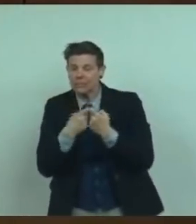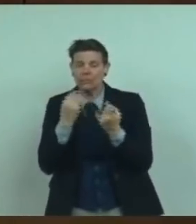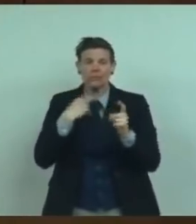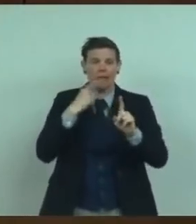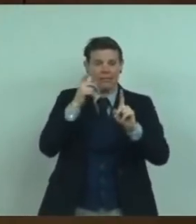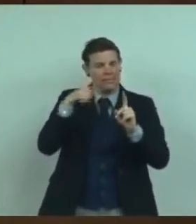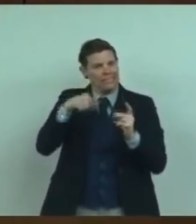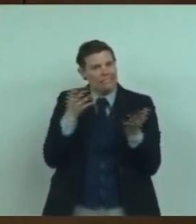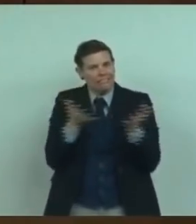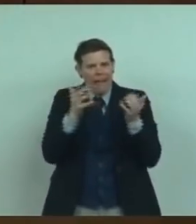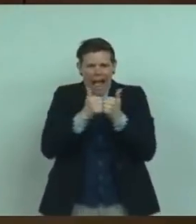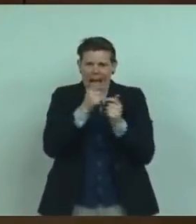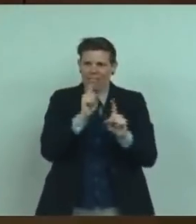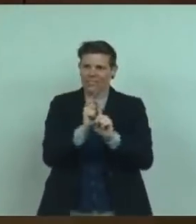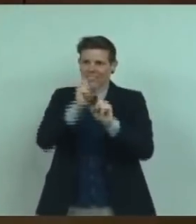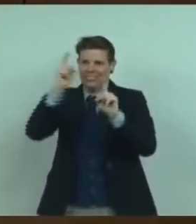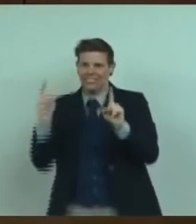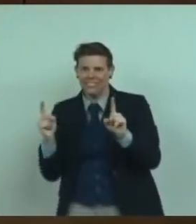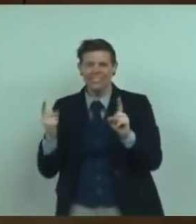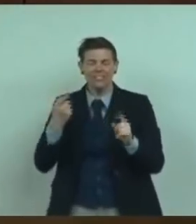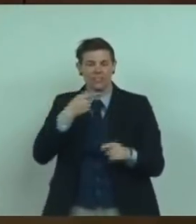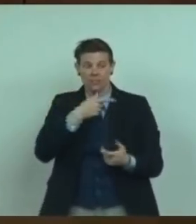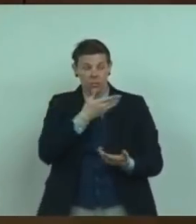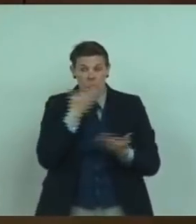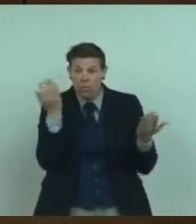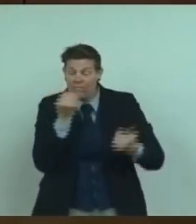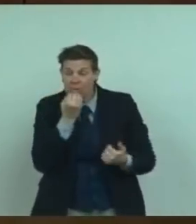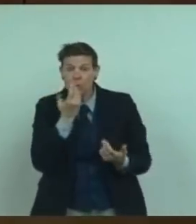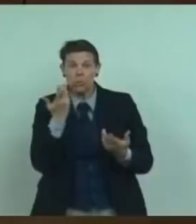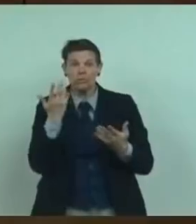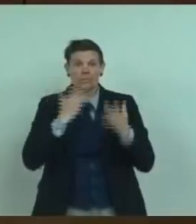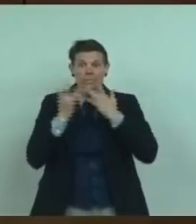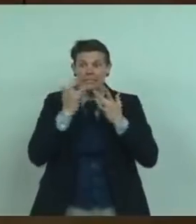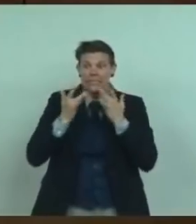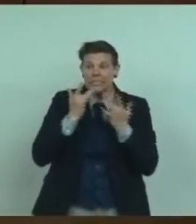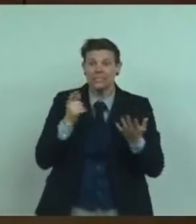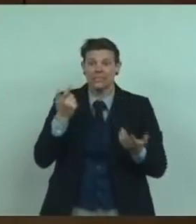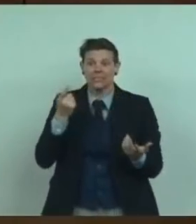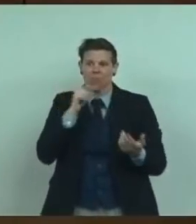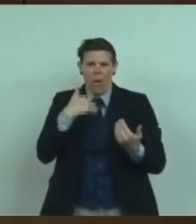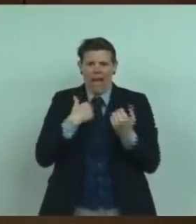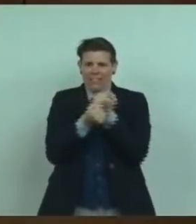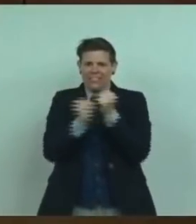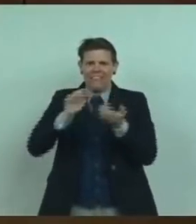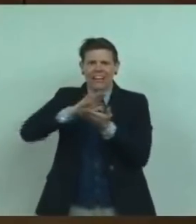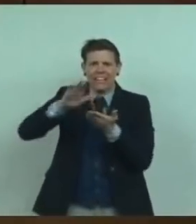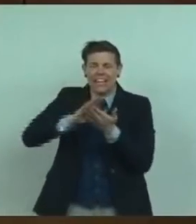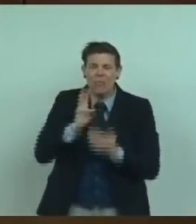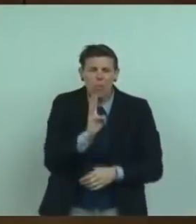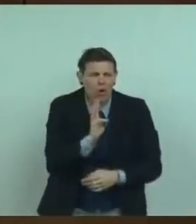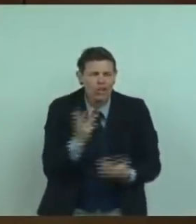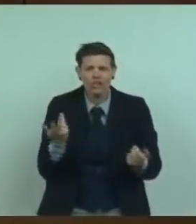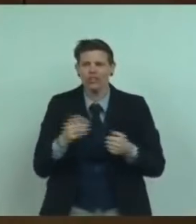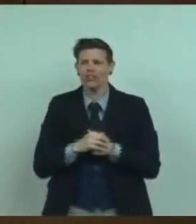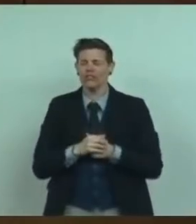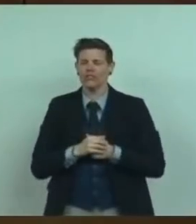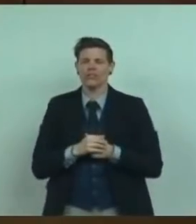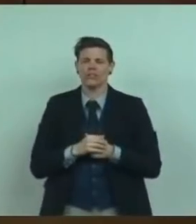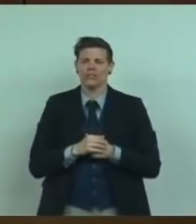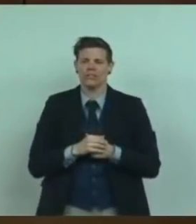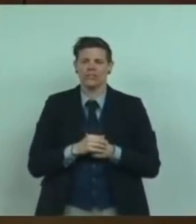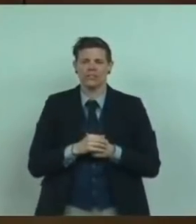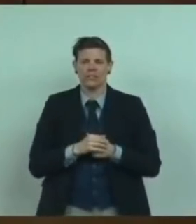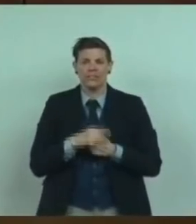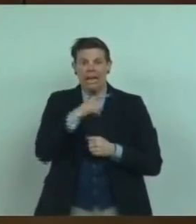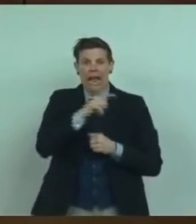to you all of the time. That means that you're traveling more often. So if we can bring services and personal